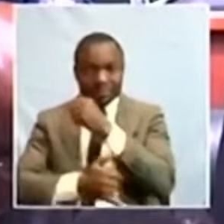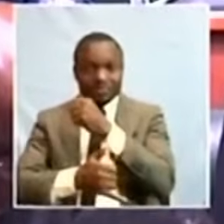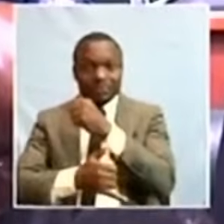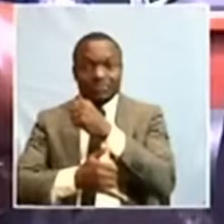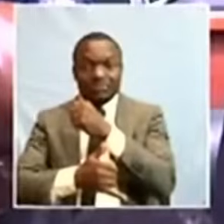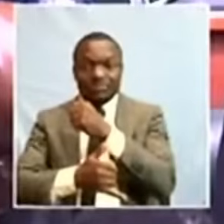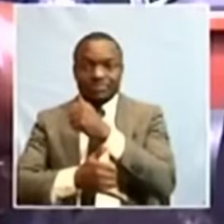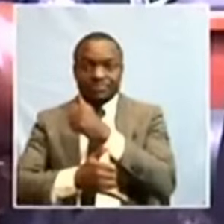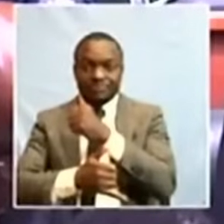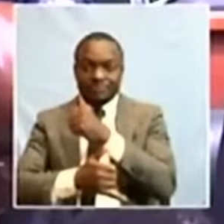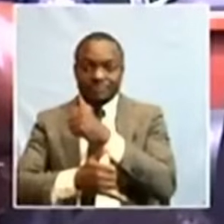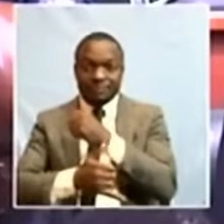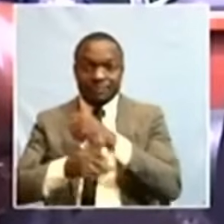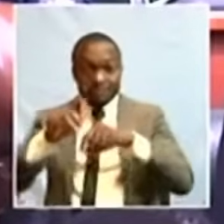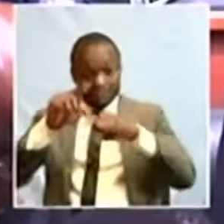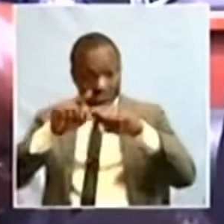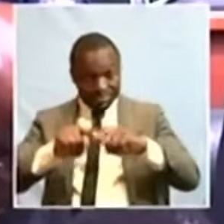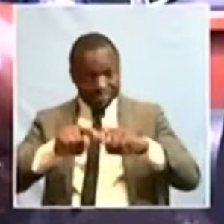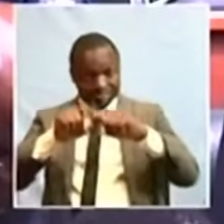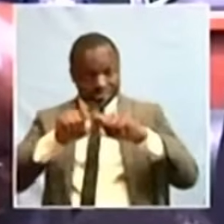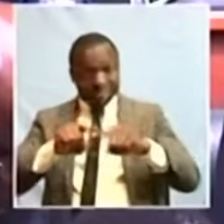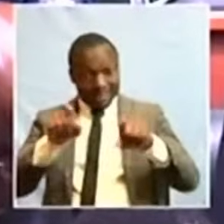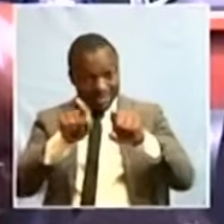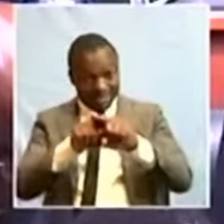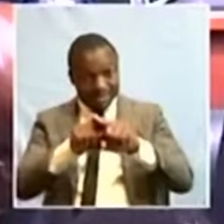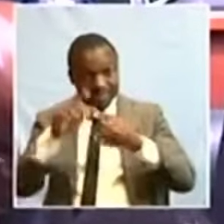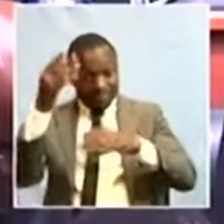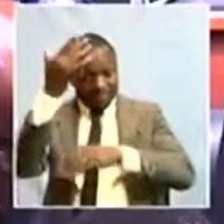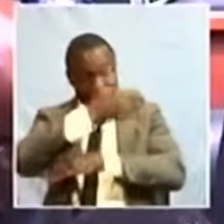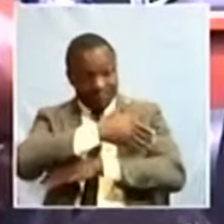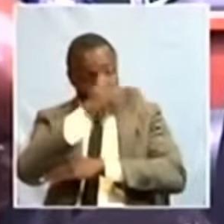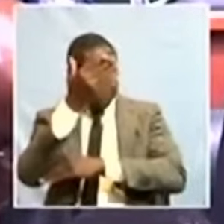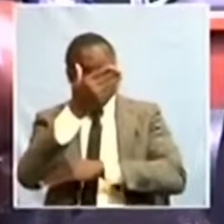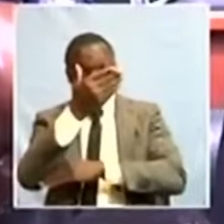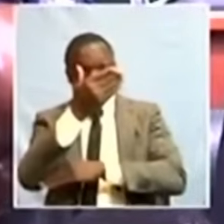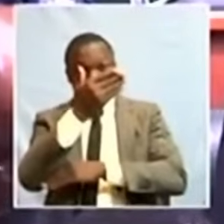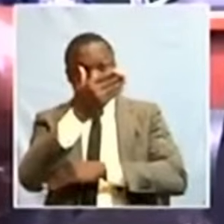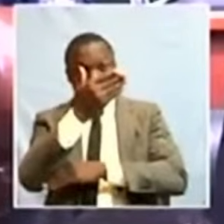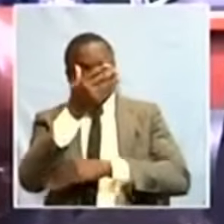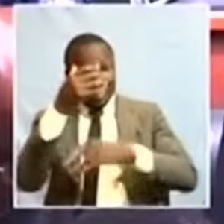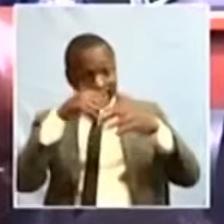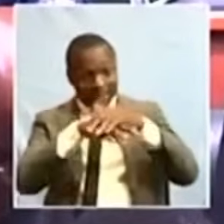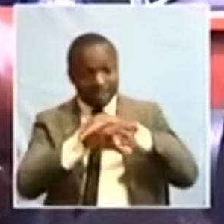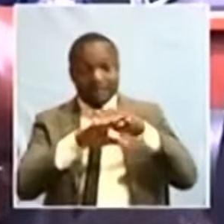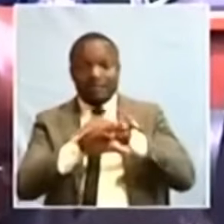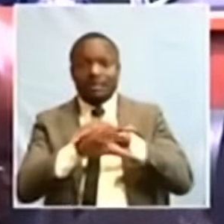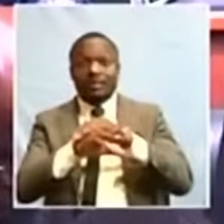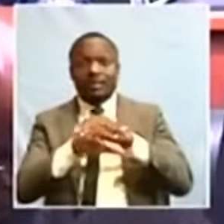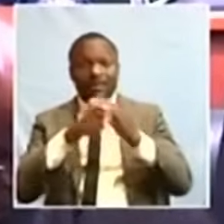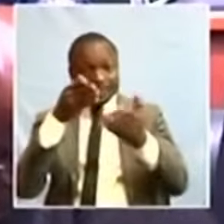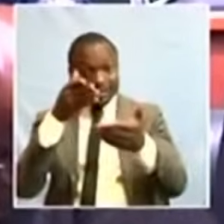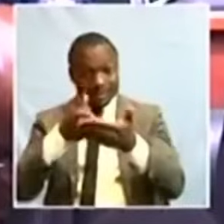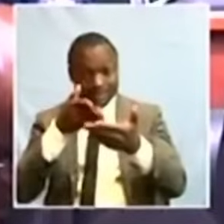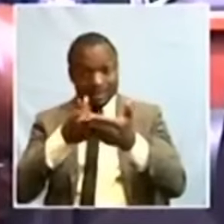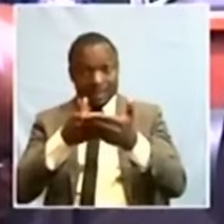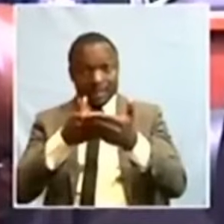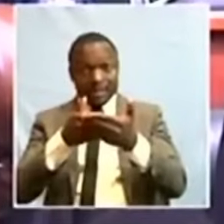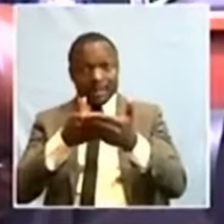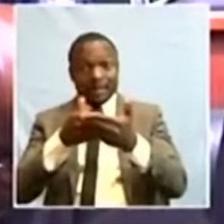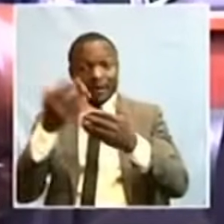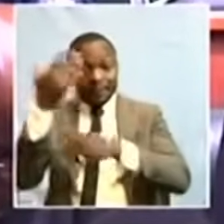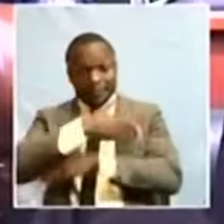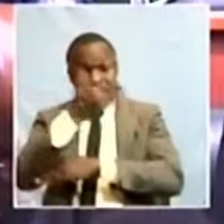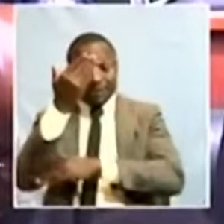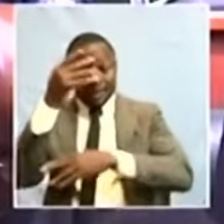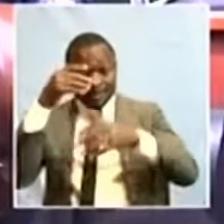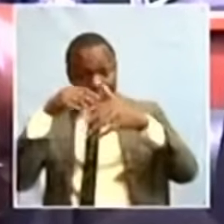entirely depending on the same border passes. And the absence of these border passes, I honor the